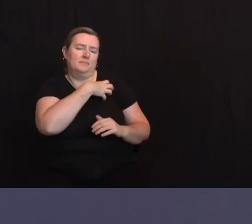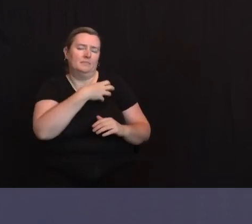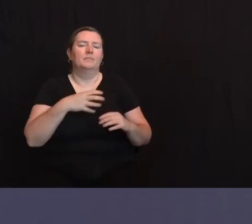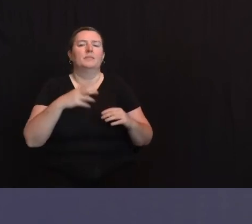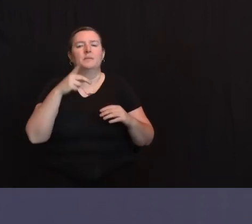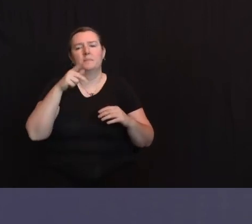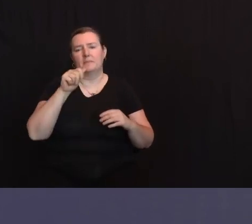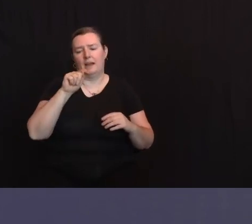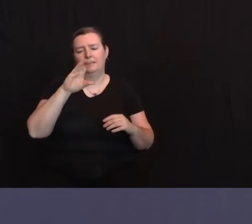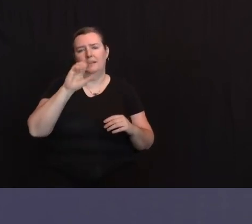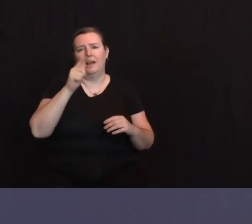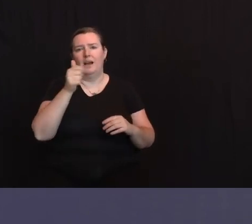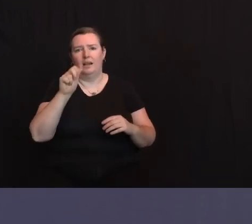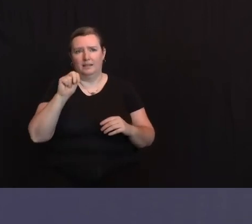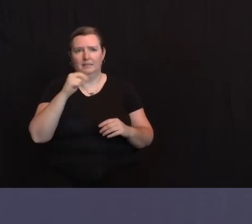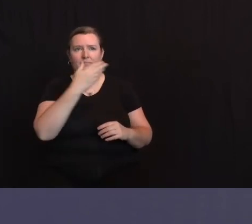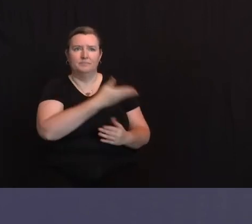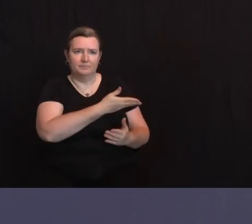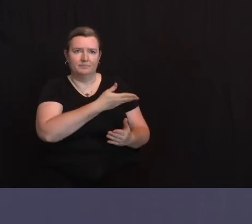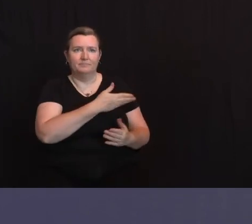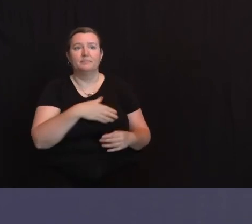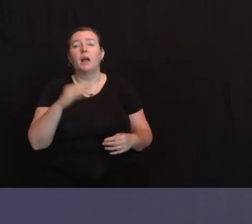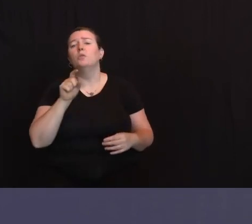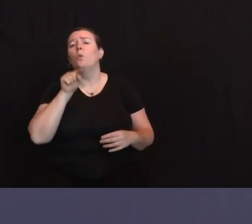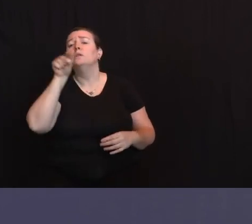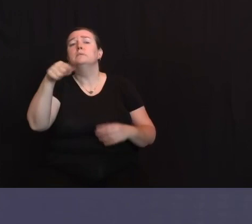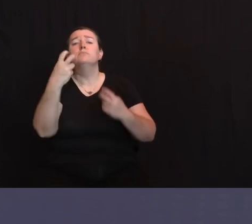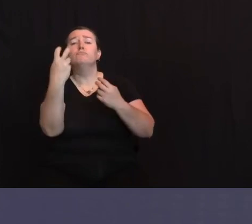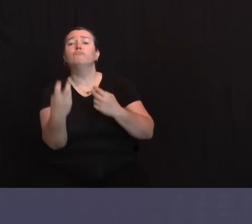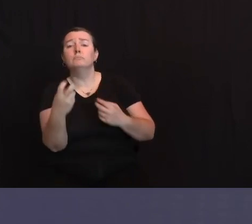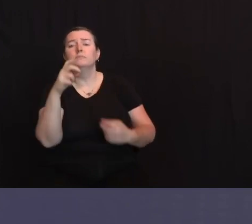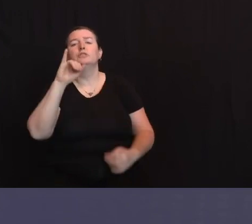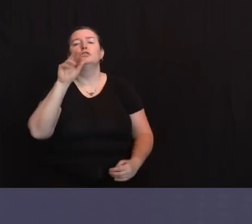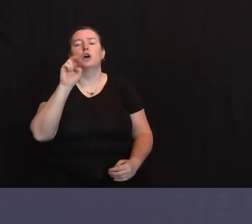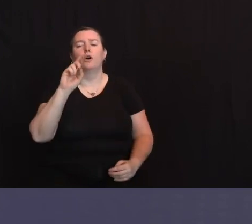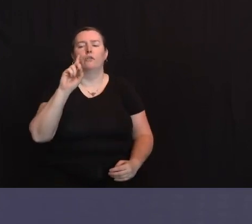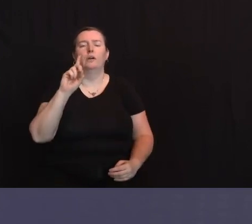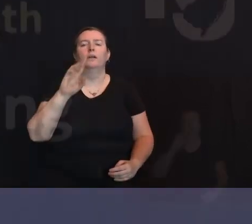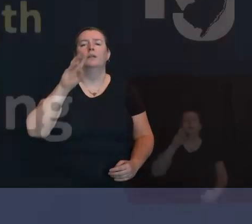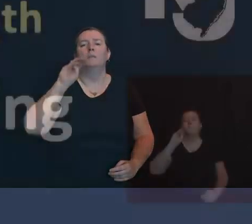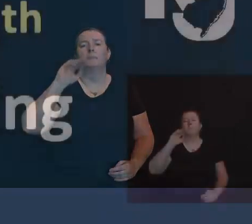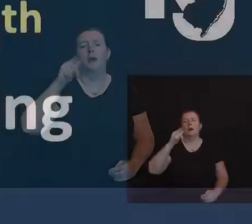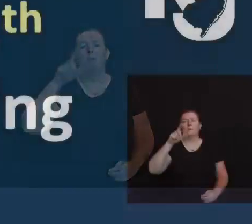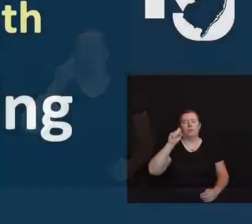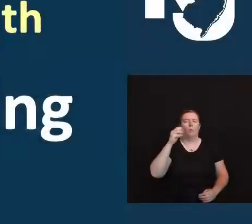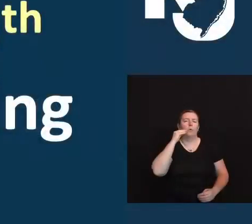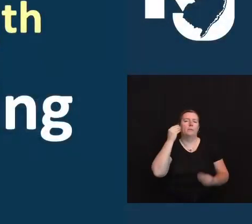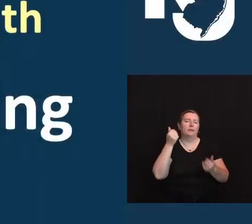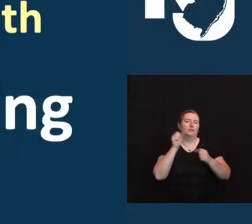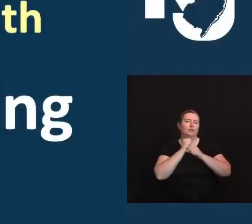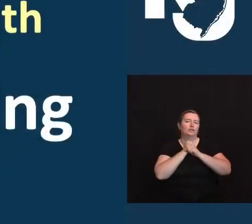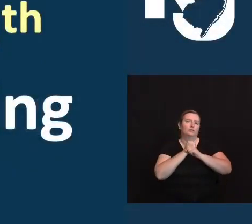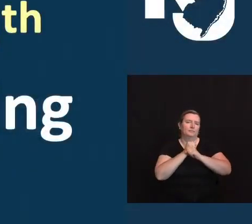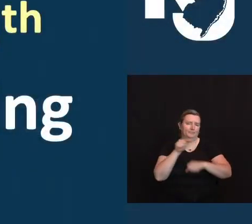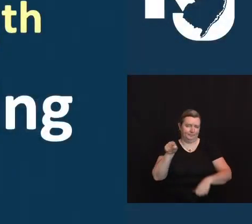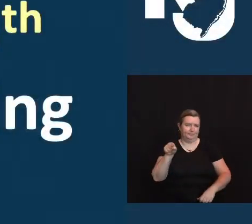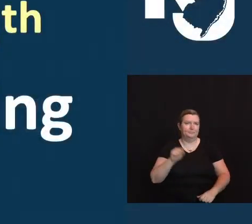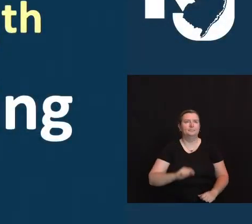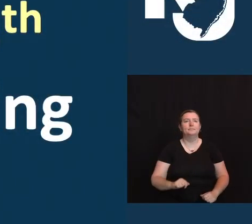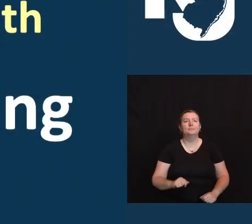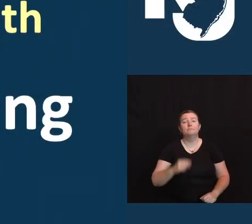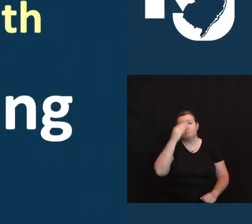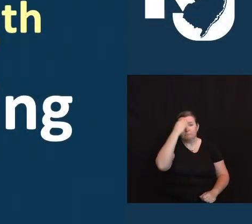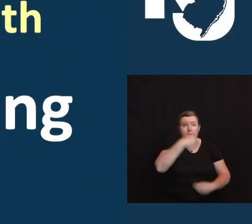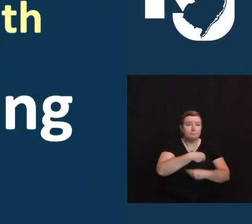of Homeland Security and Preparedness, Jared Maples. Good afternoon. Today, by the way, folks, is our 98th